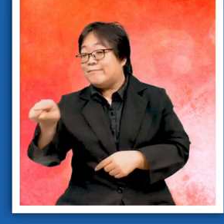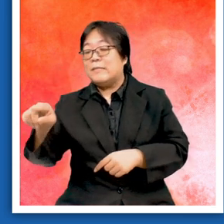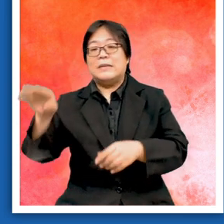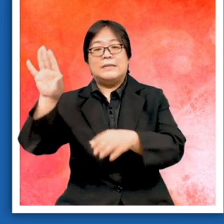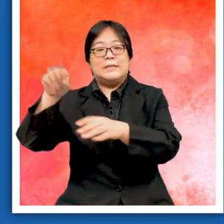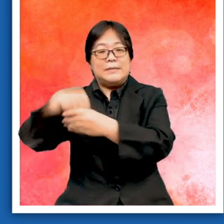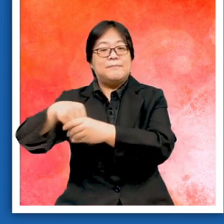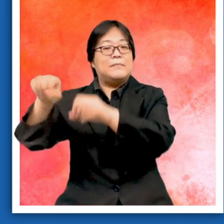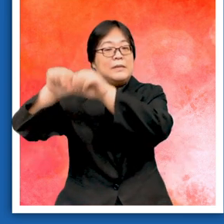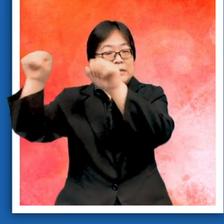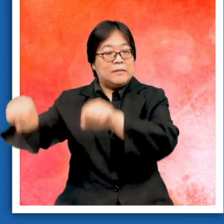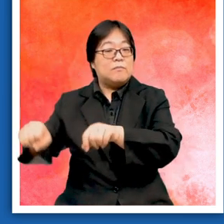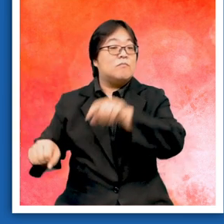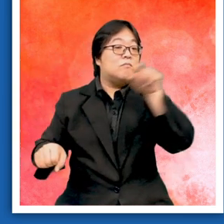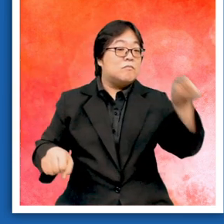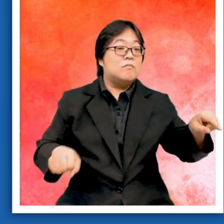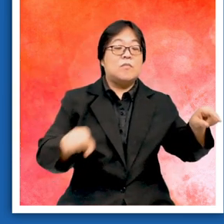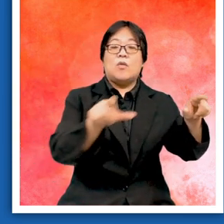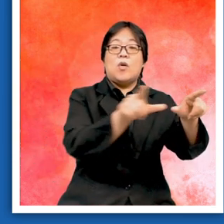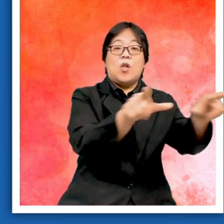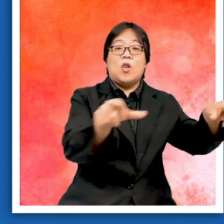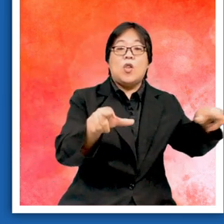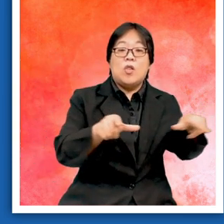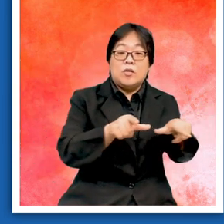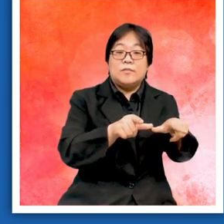and another one local.